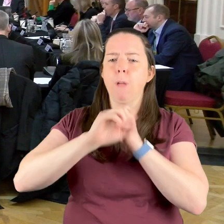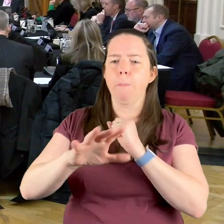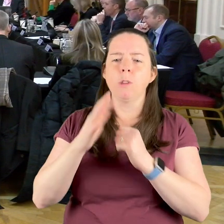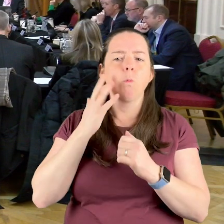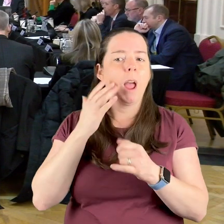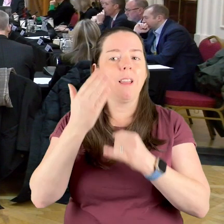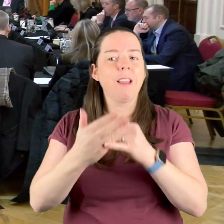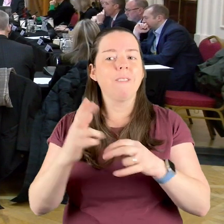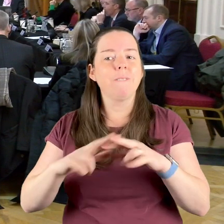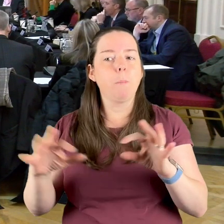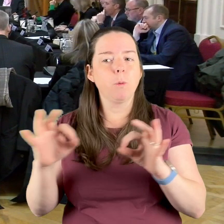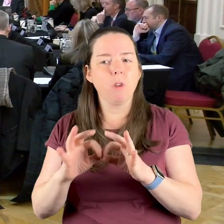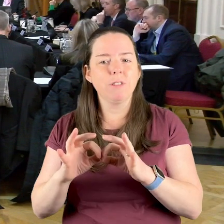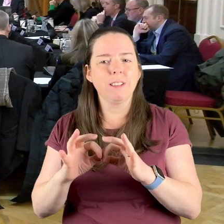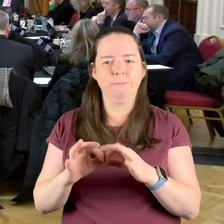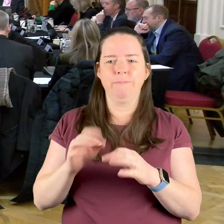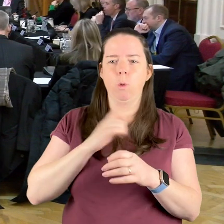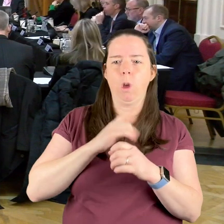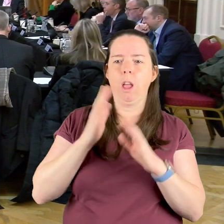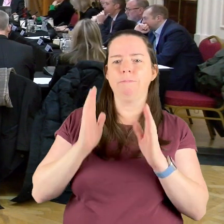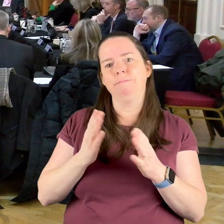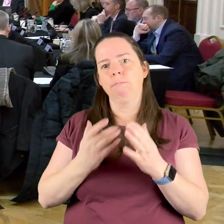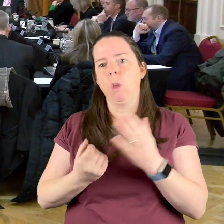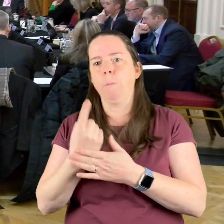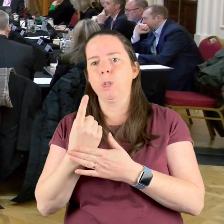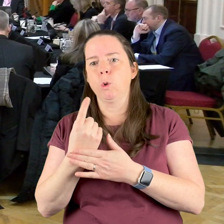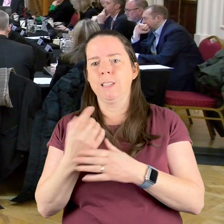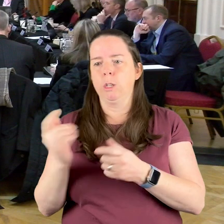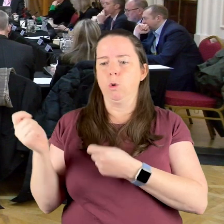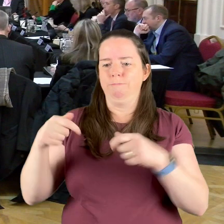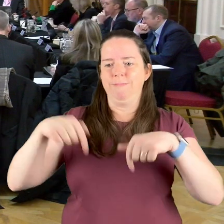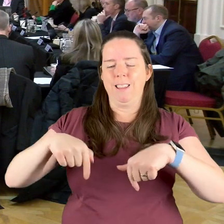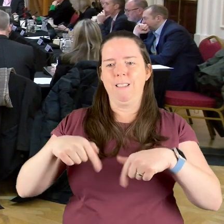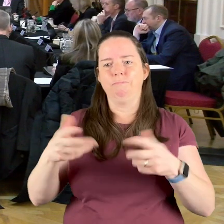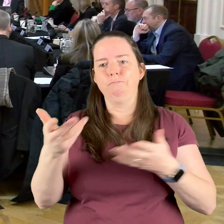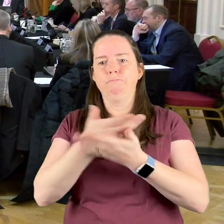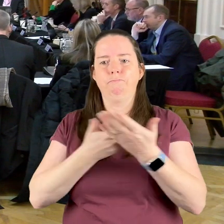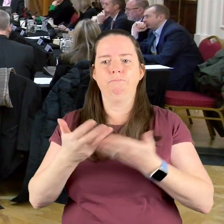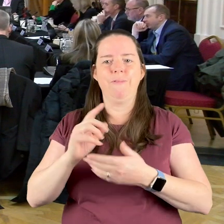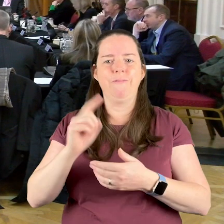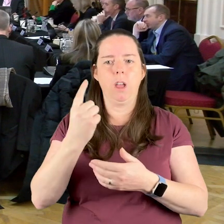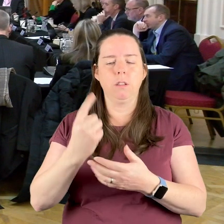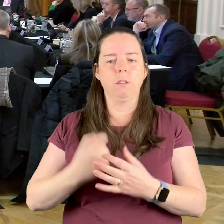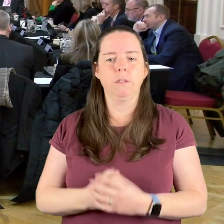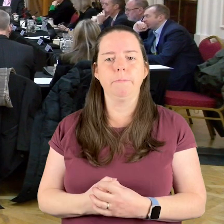to publish this by end of February. And that's why we use the opportunity to actually bring it here first.